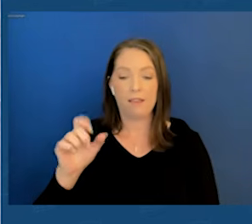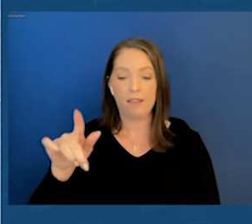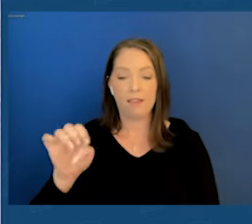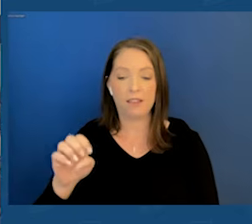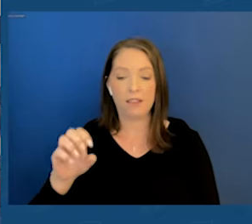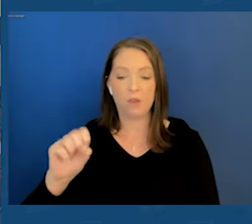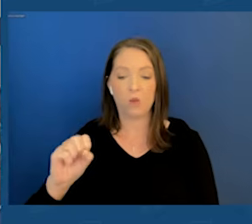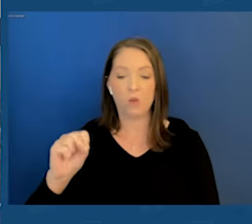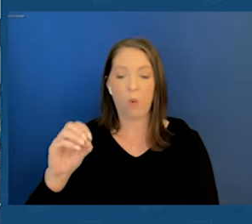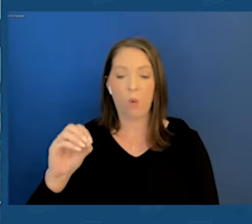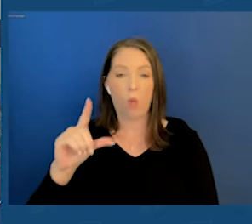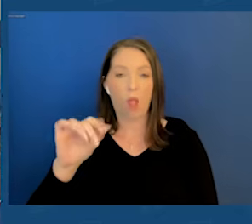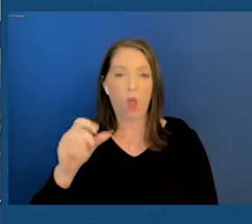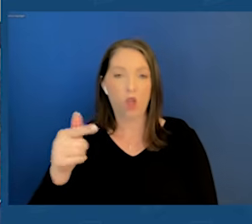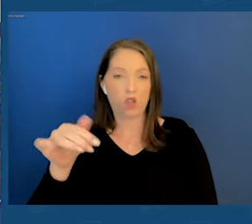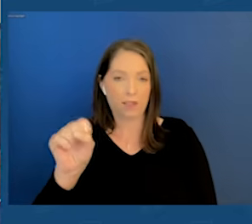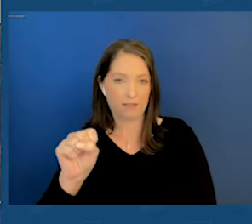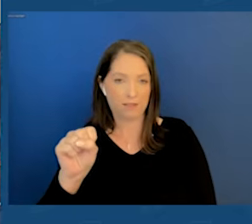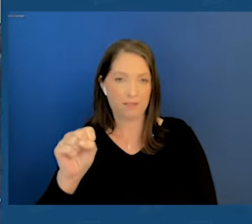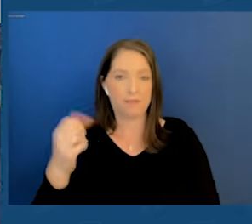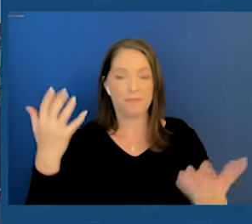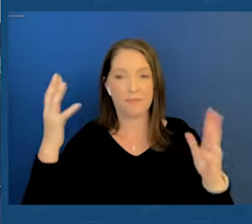Solages.